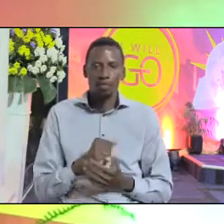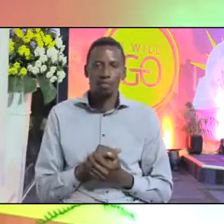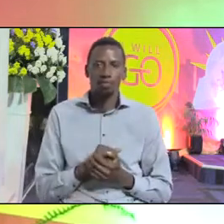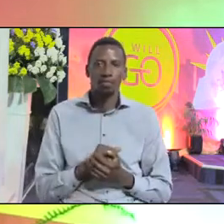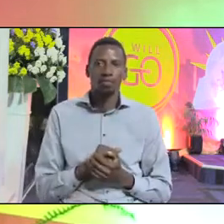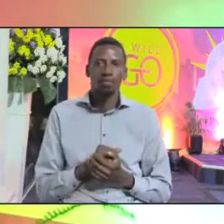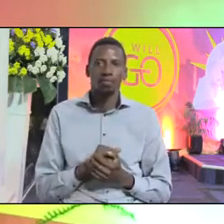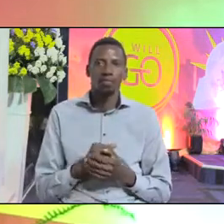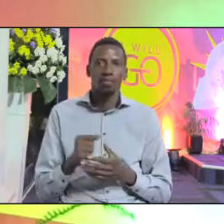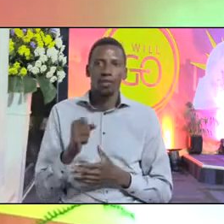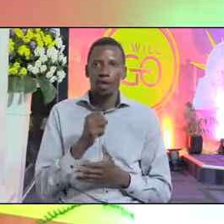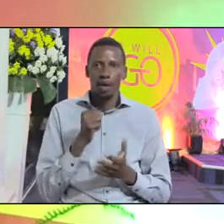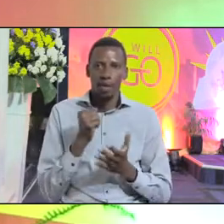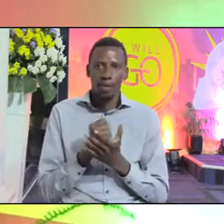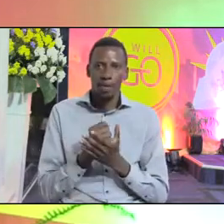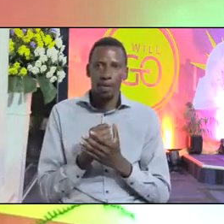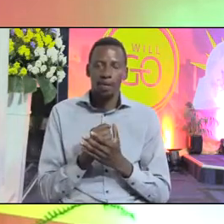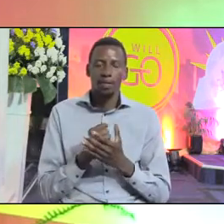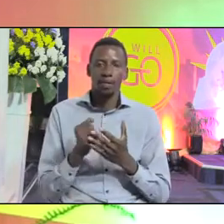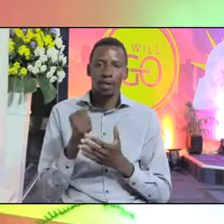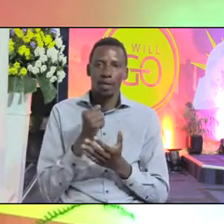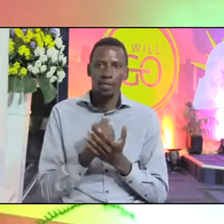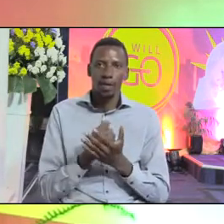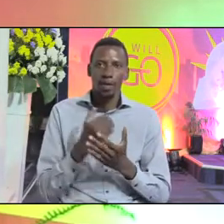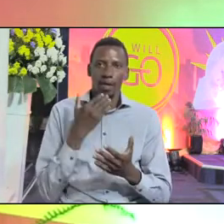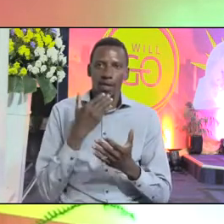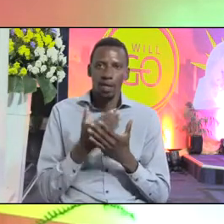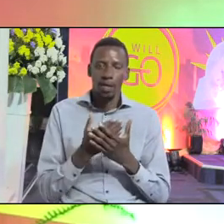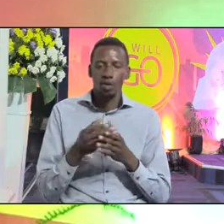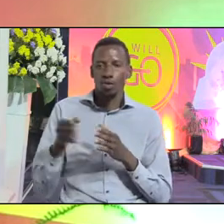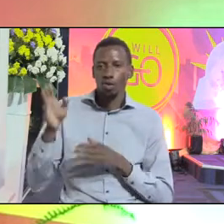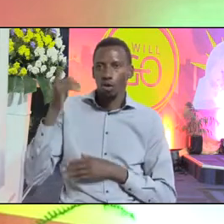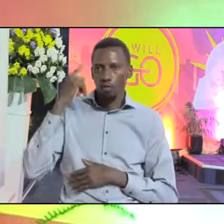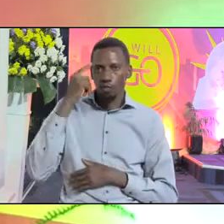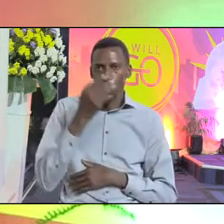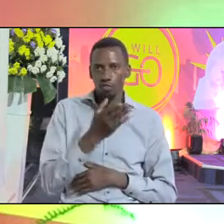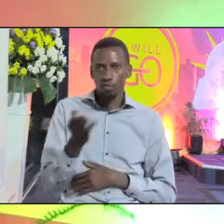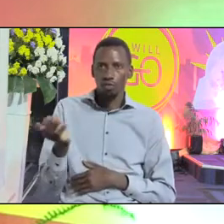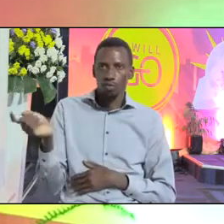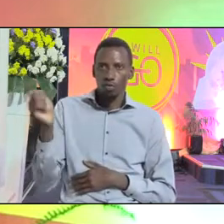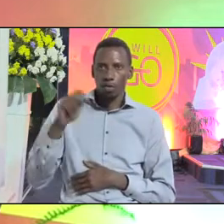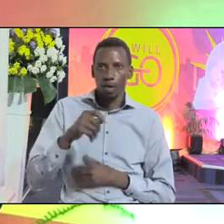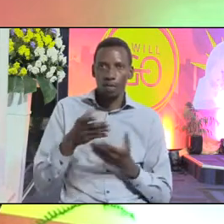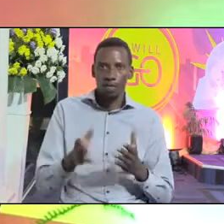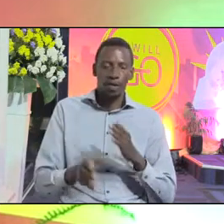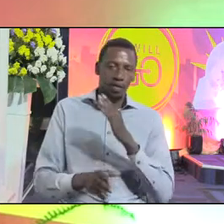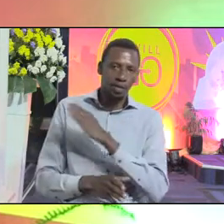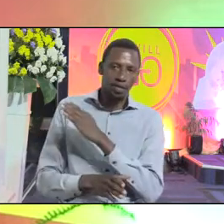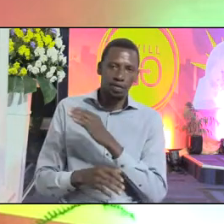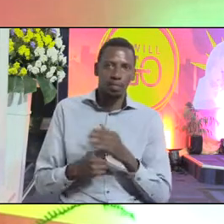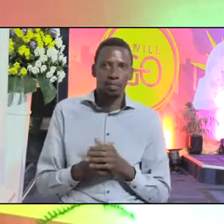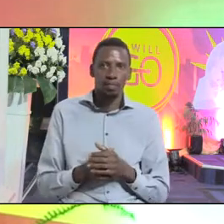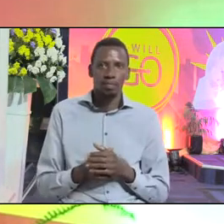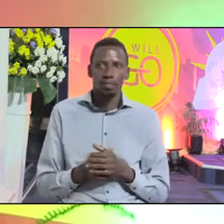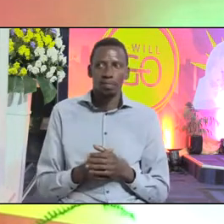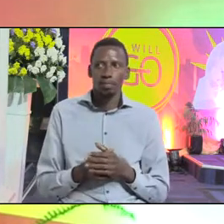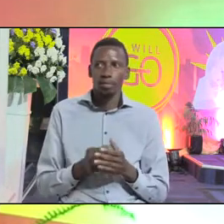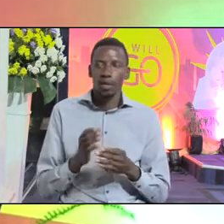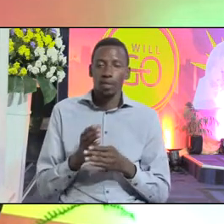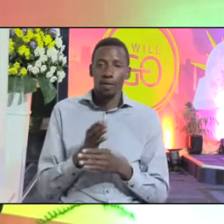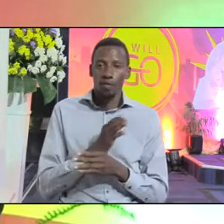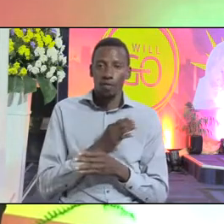Amen, amen. Thank God for you that you've come out this evening. Allow me, before I get into